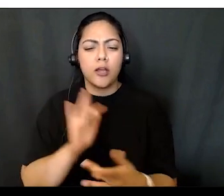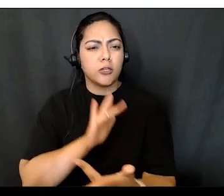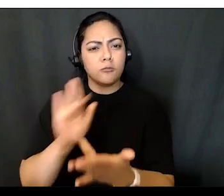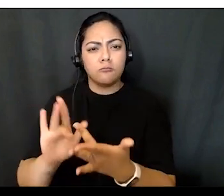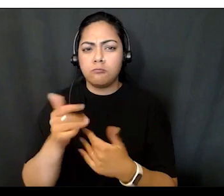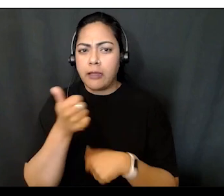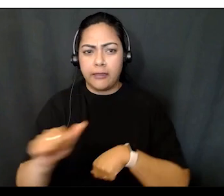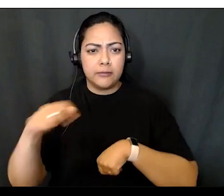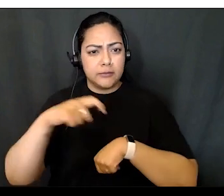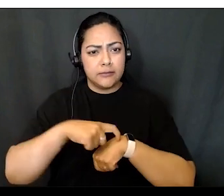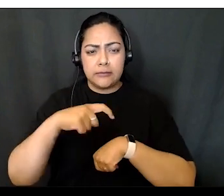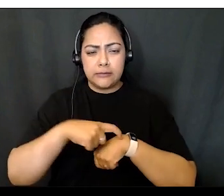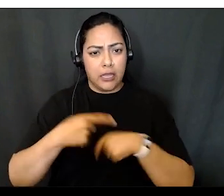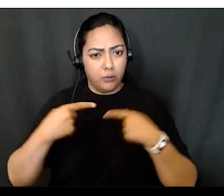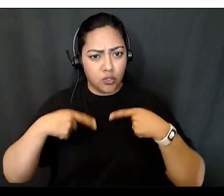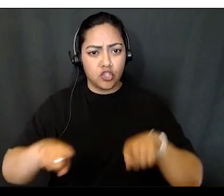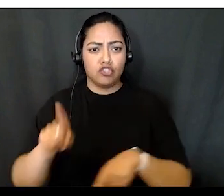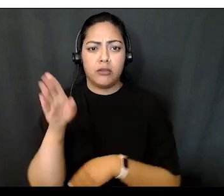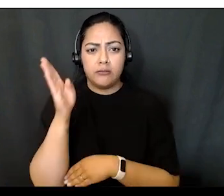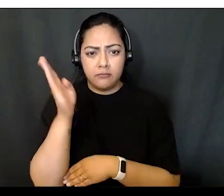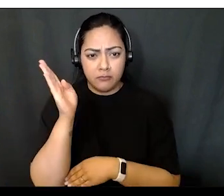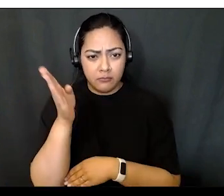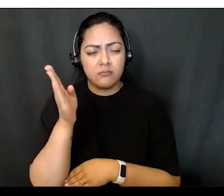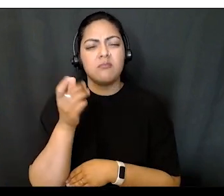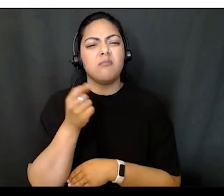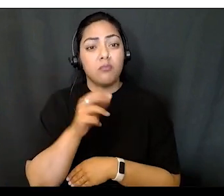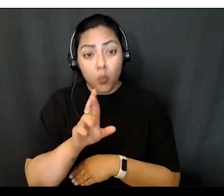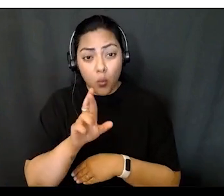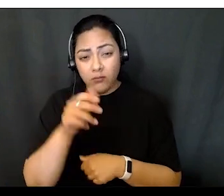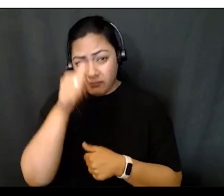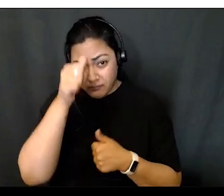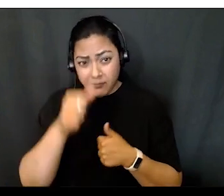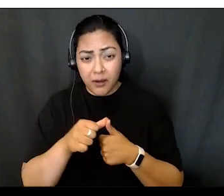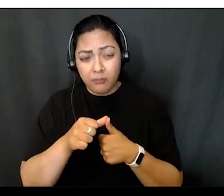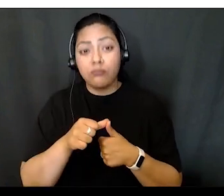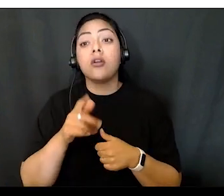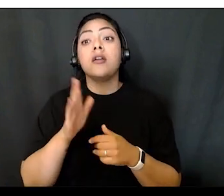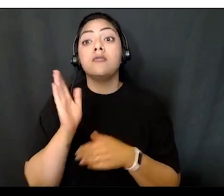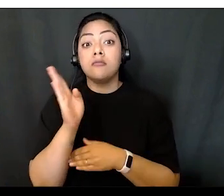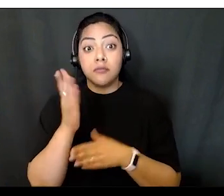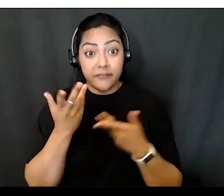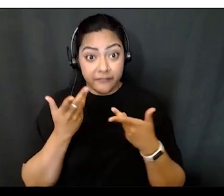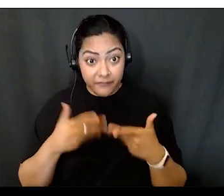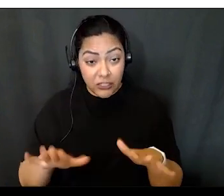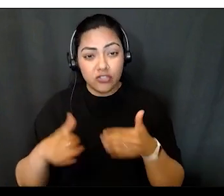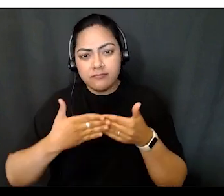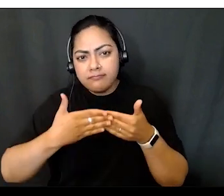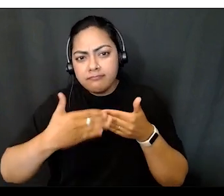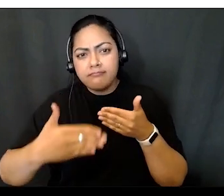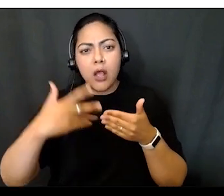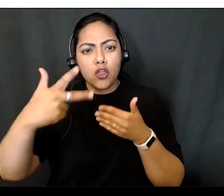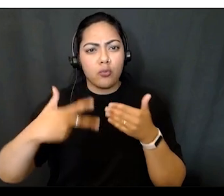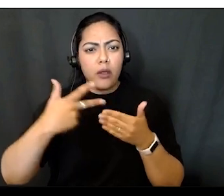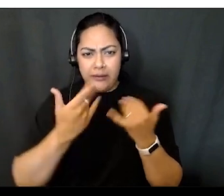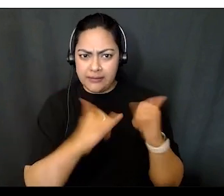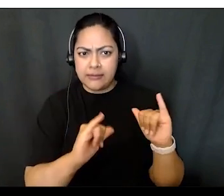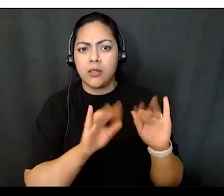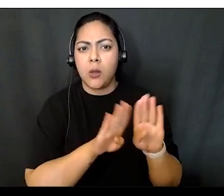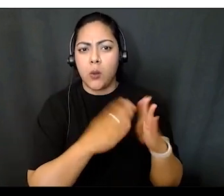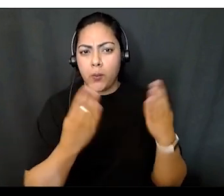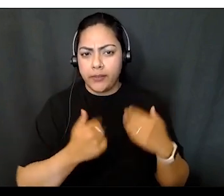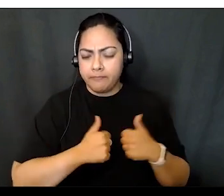session. If there is a high demand for this service, you may be asked to leave a voicemail, and your call